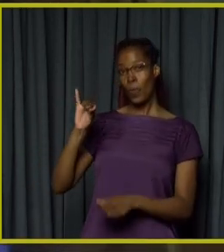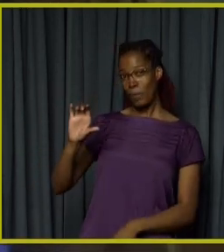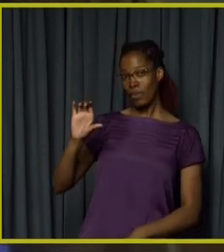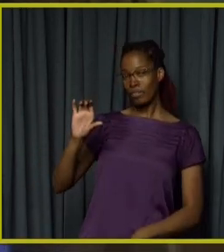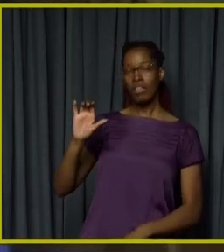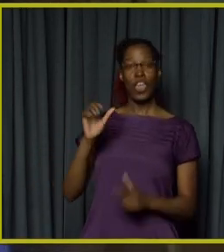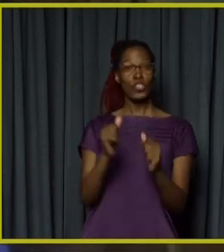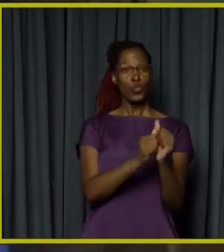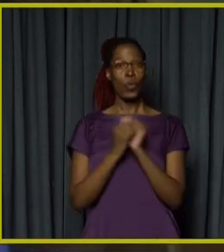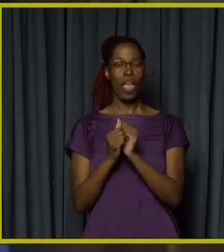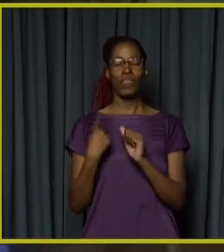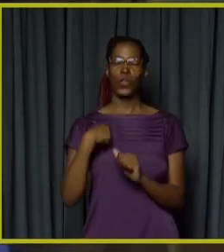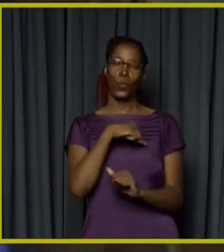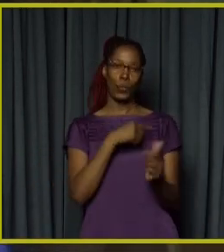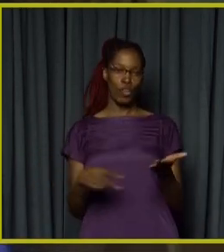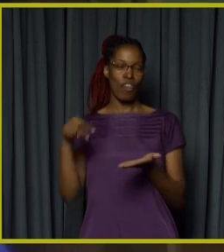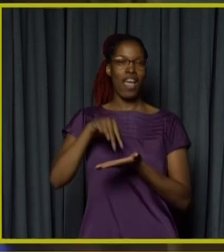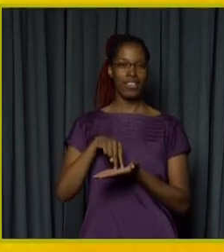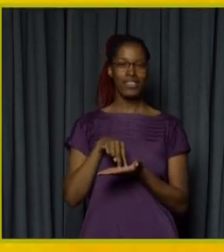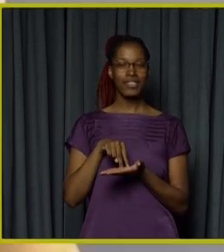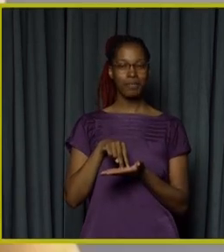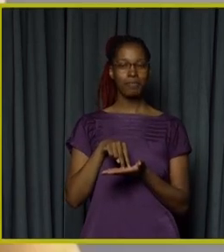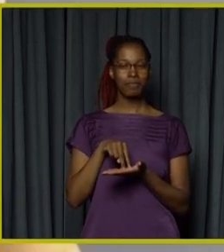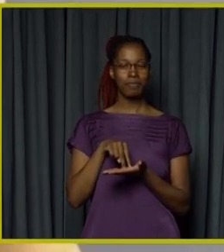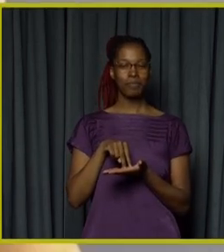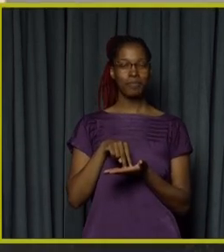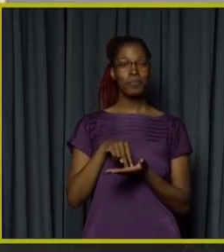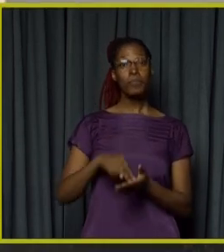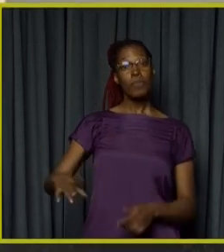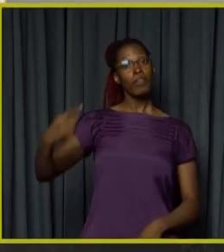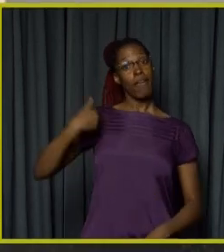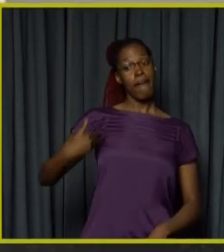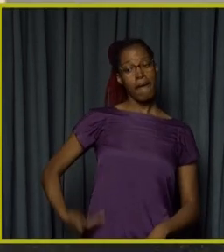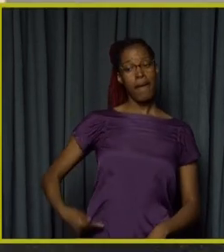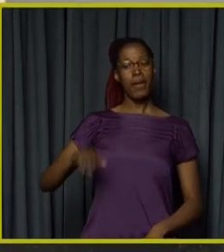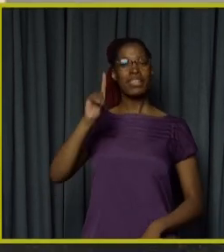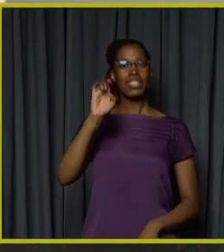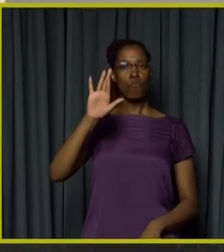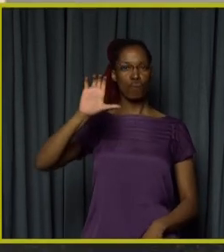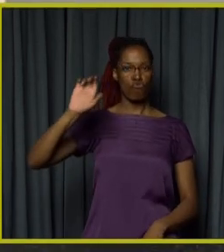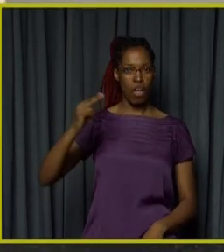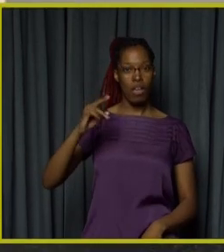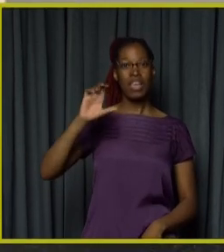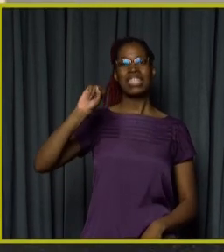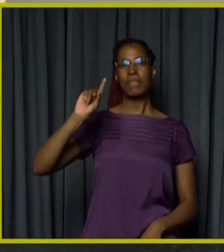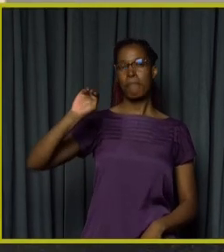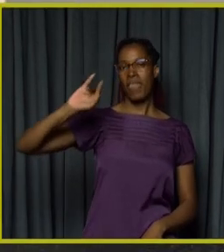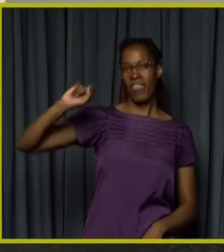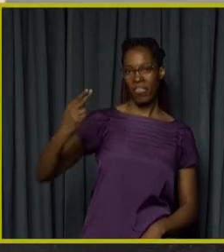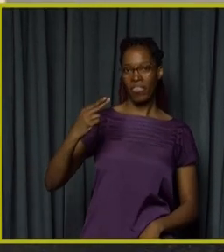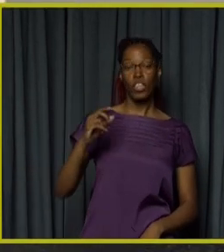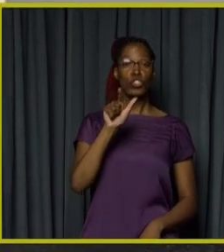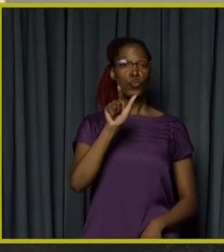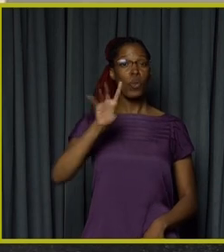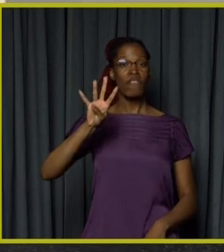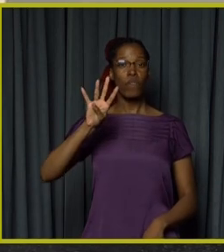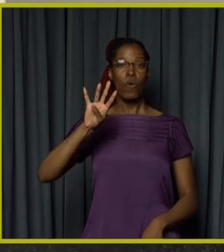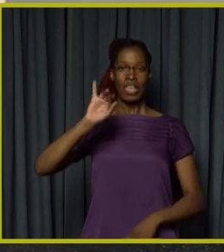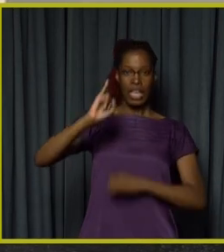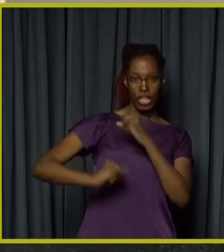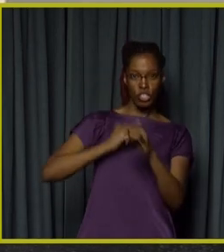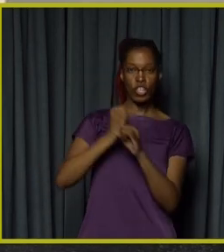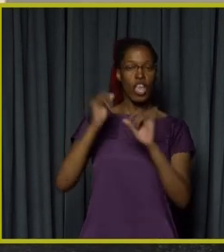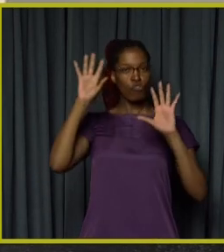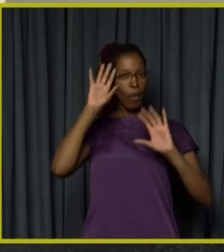And together, we rise. I am Deborah Ketching Smith, 24th International